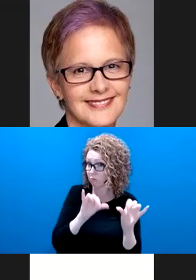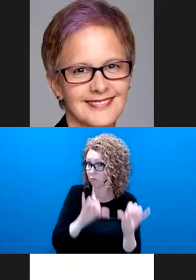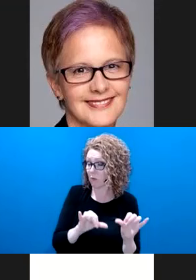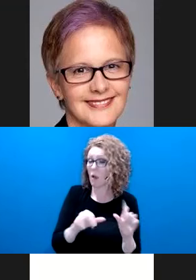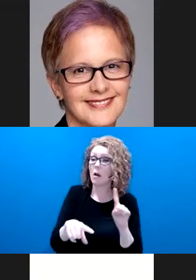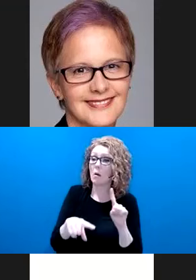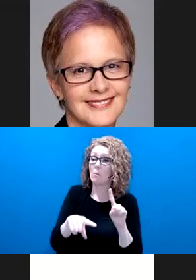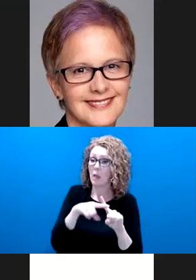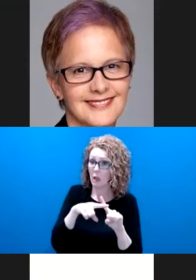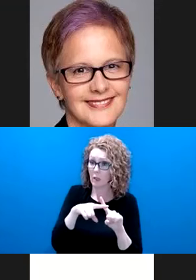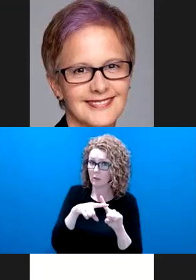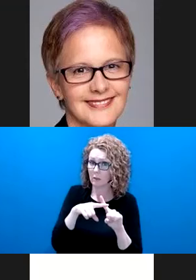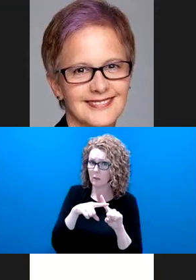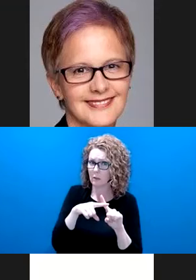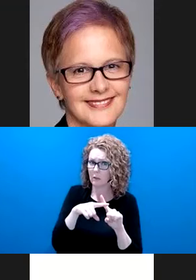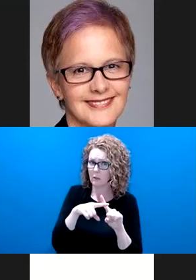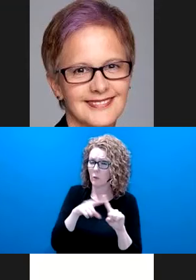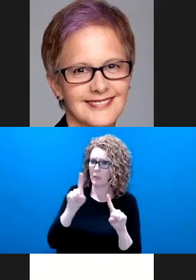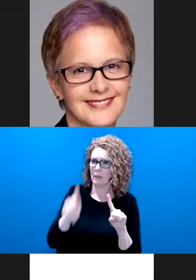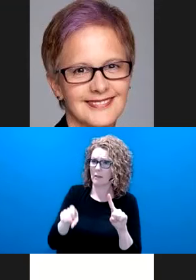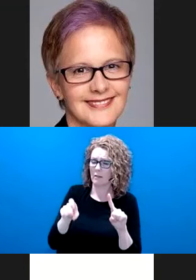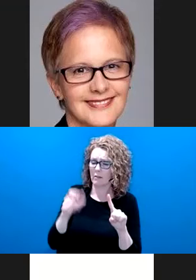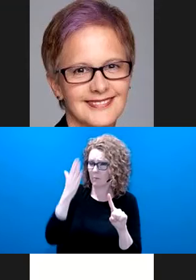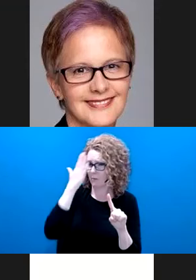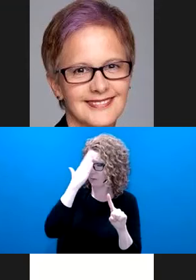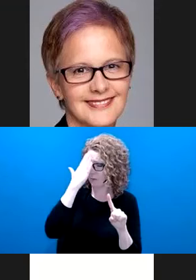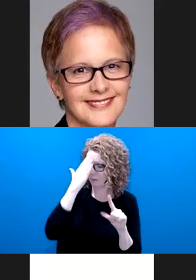bit more, how would you define